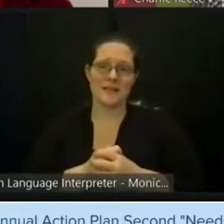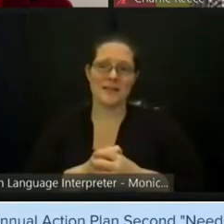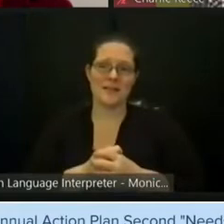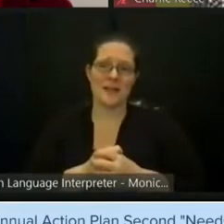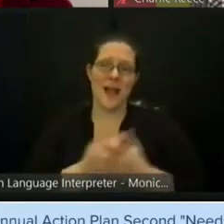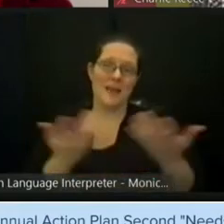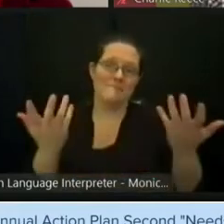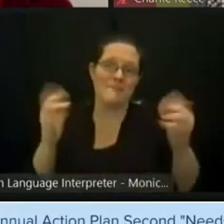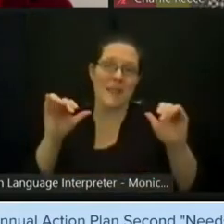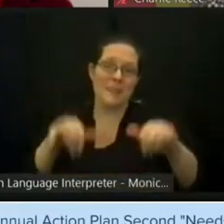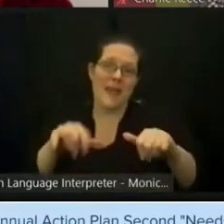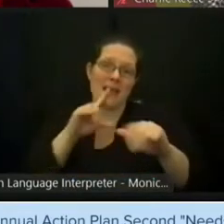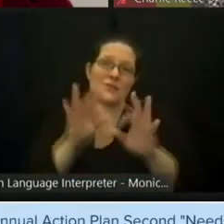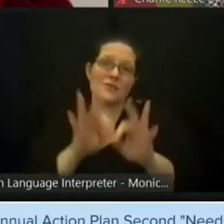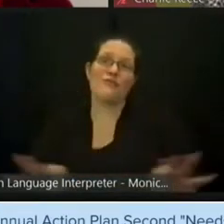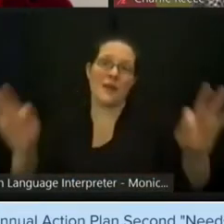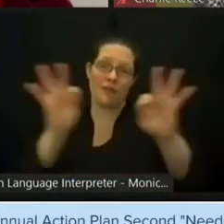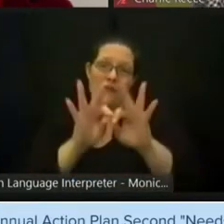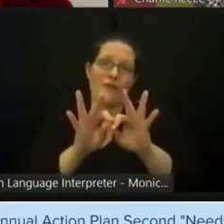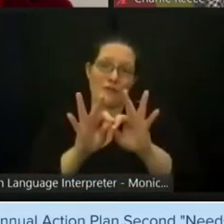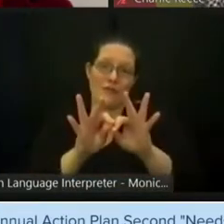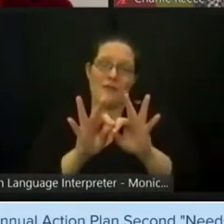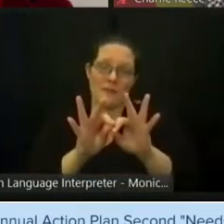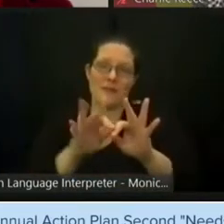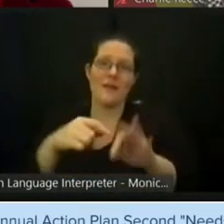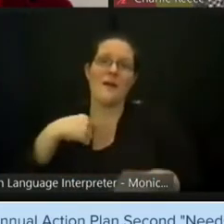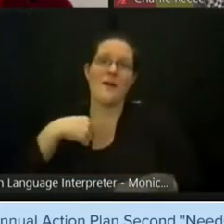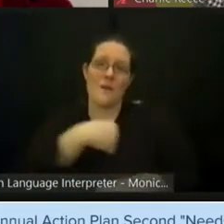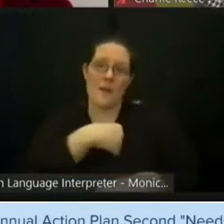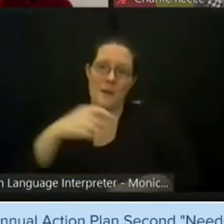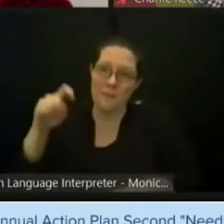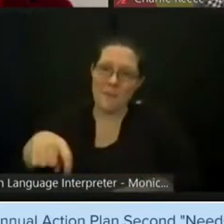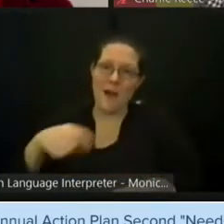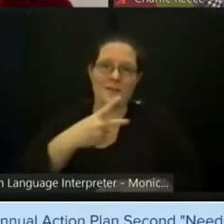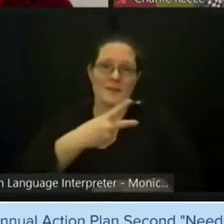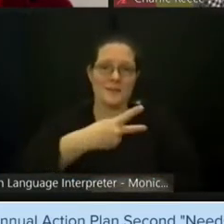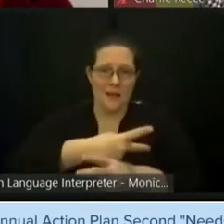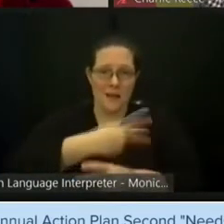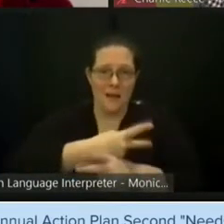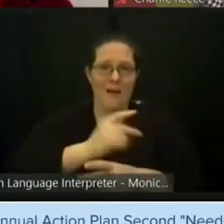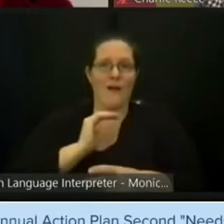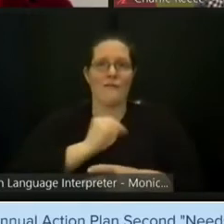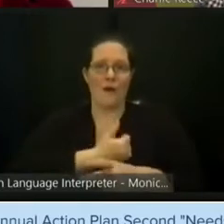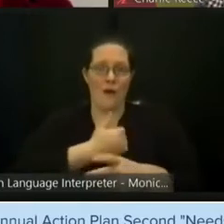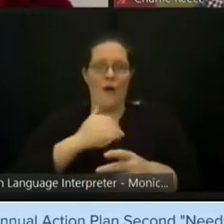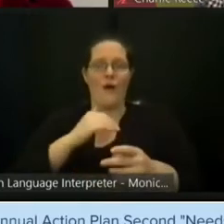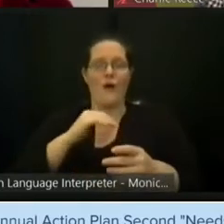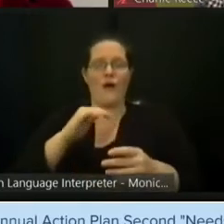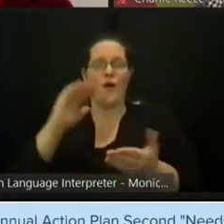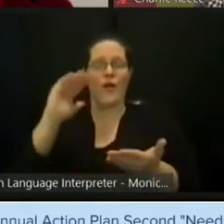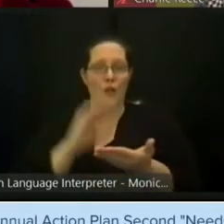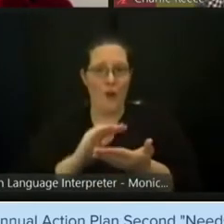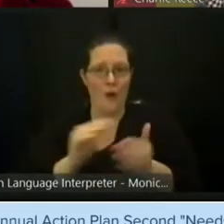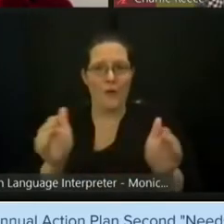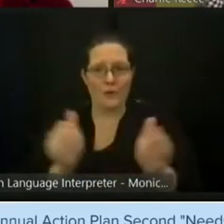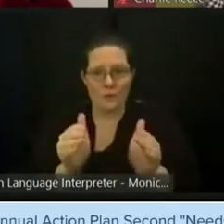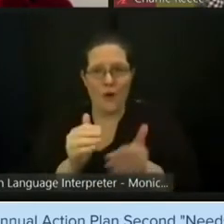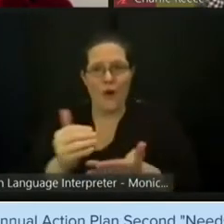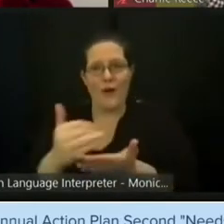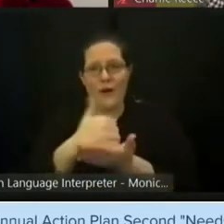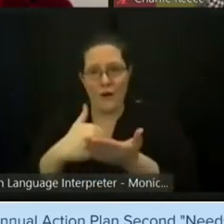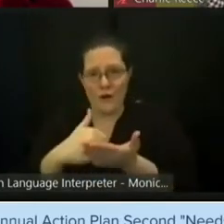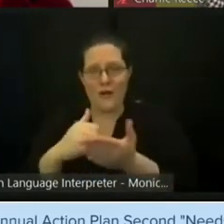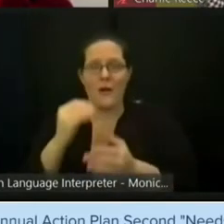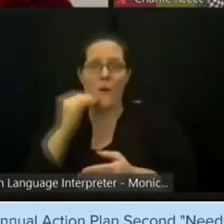That is so critically important. We have to take care of our low and moderate income homeowners.